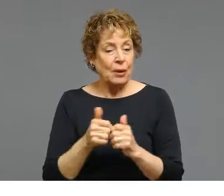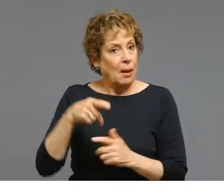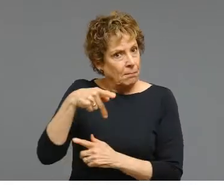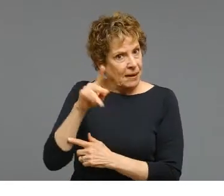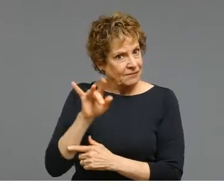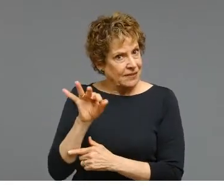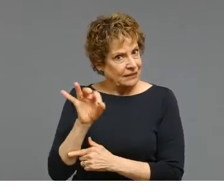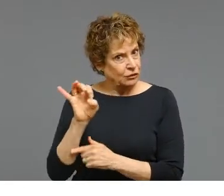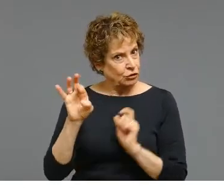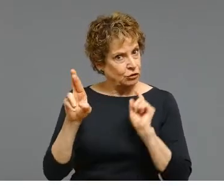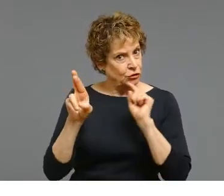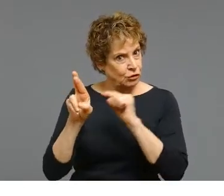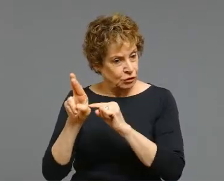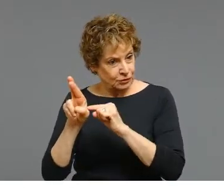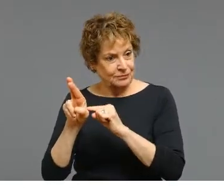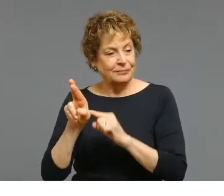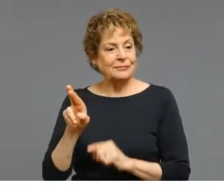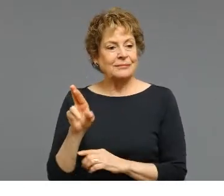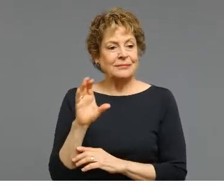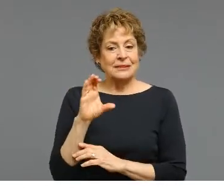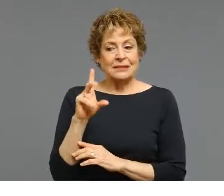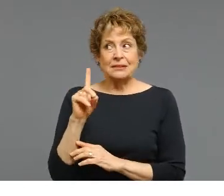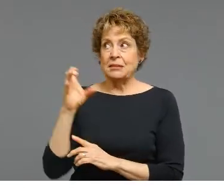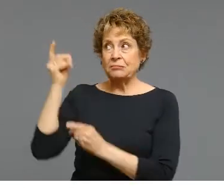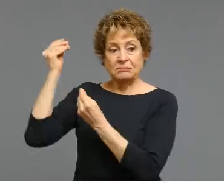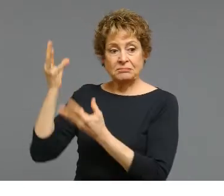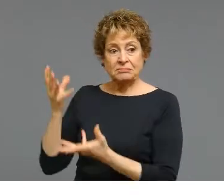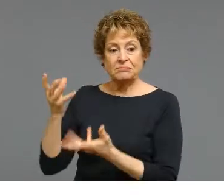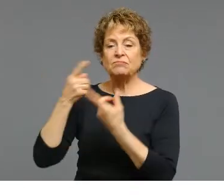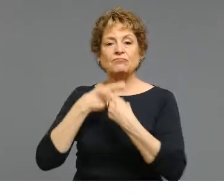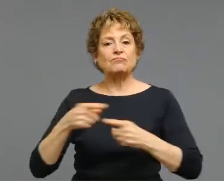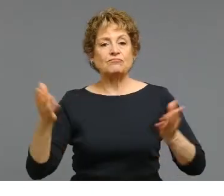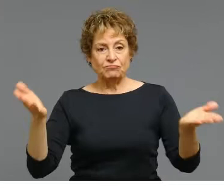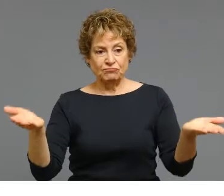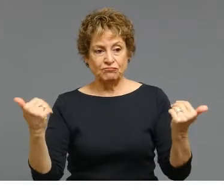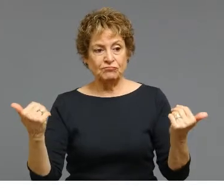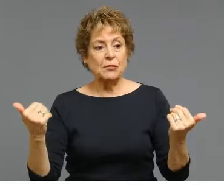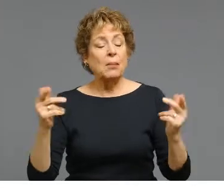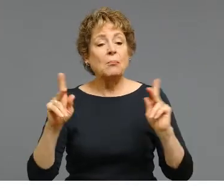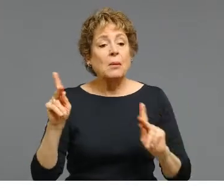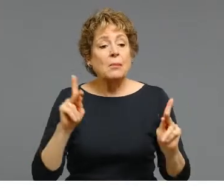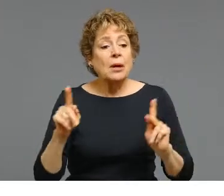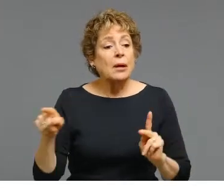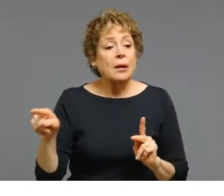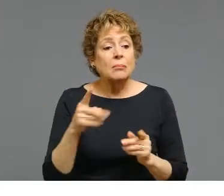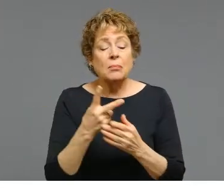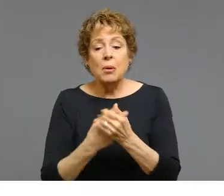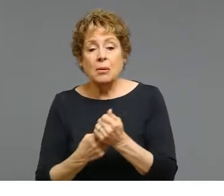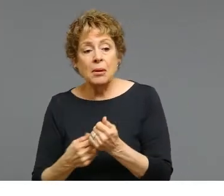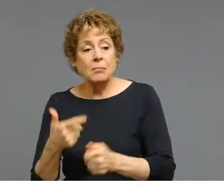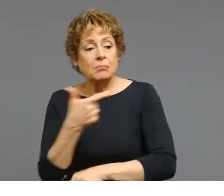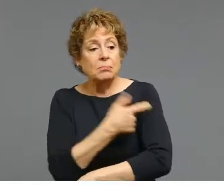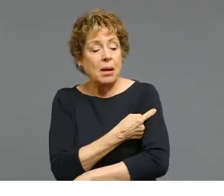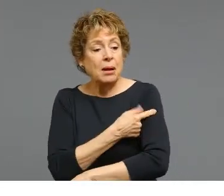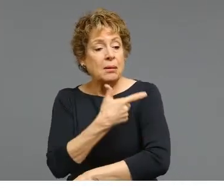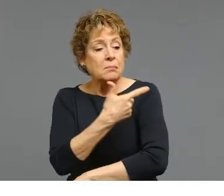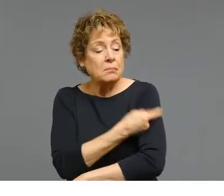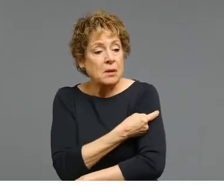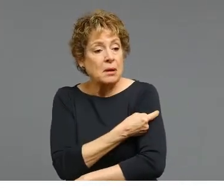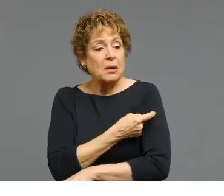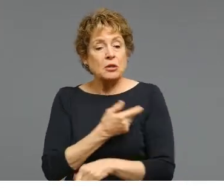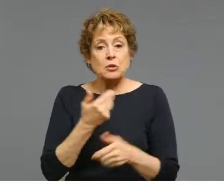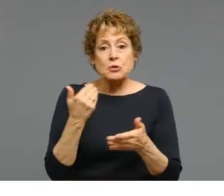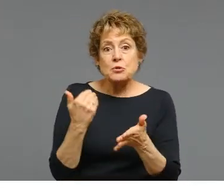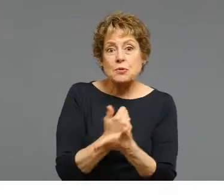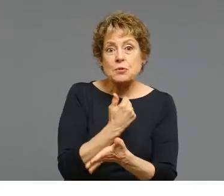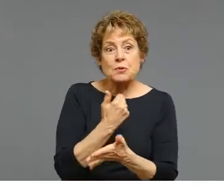the CDC released new guidance for fully vaccinated individuals. So that was very exciting. And ever since